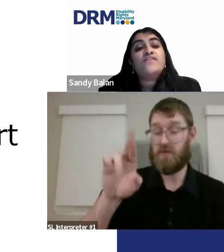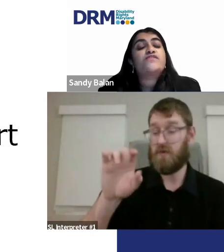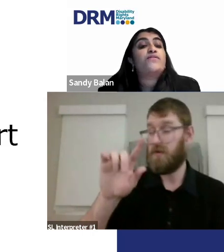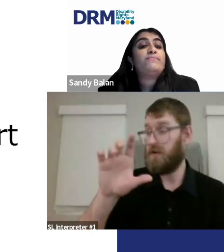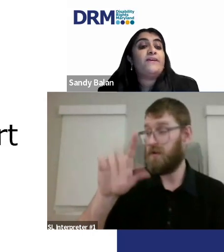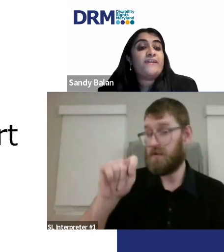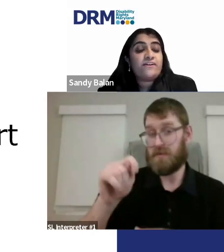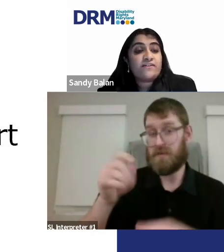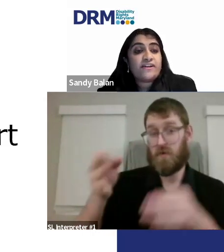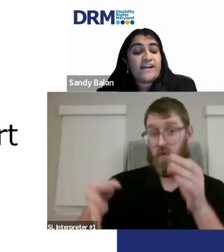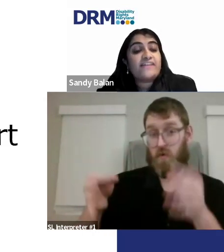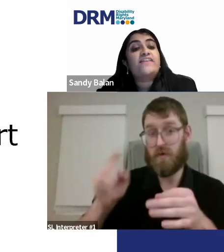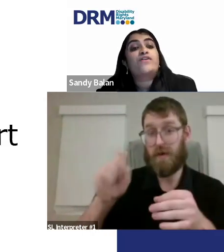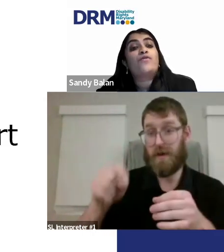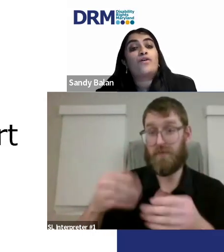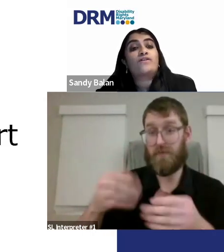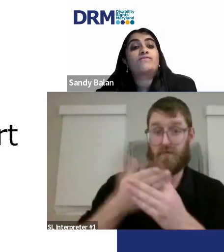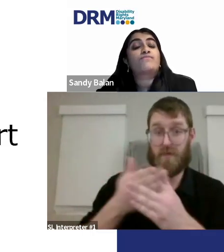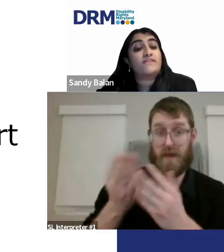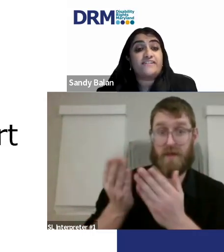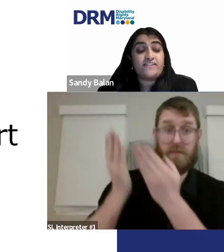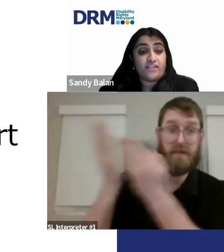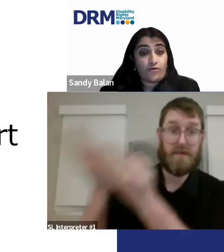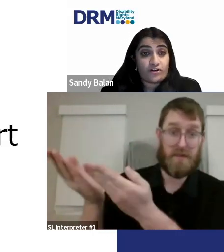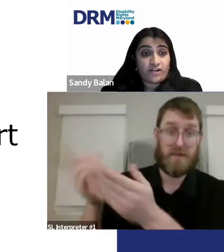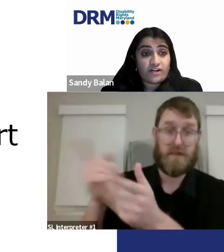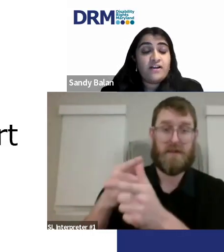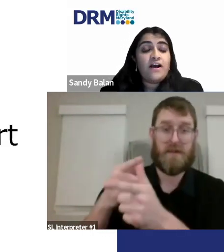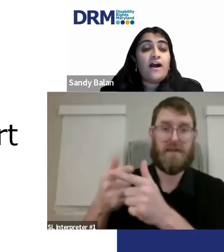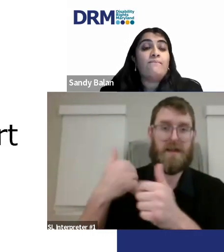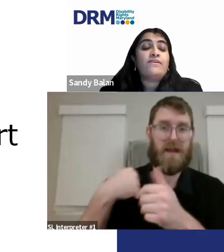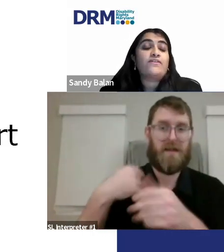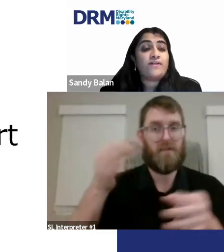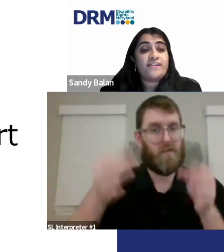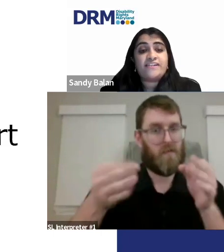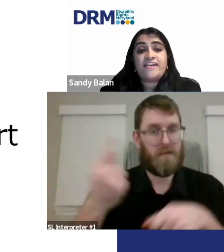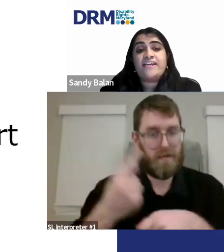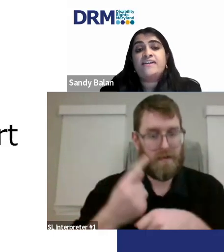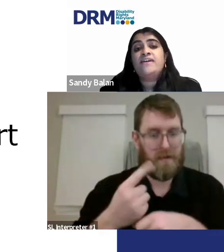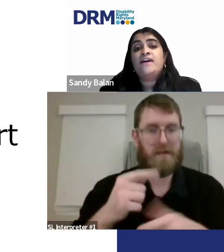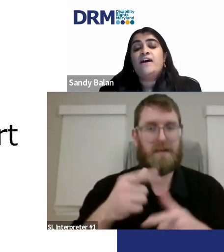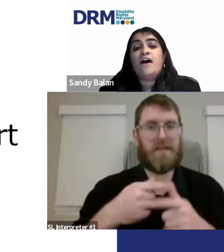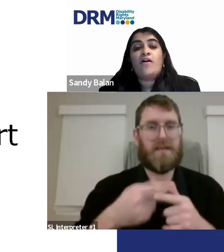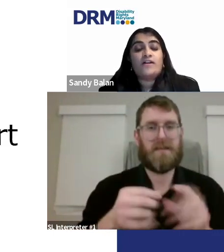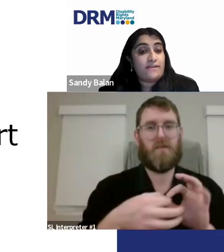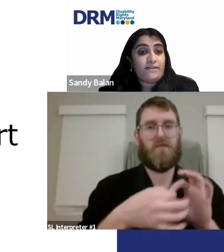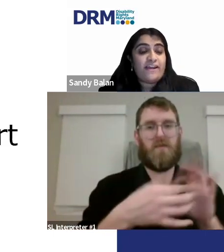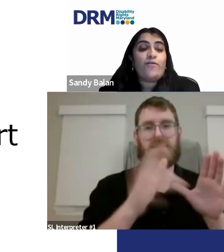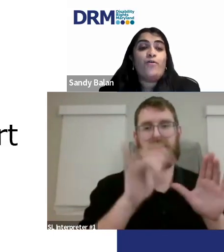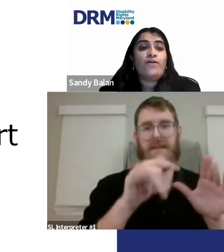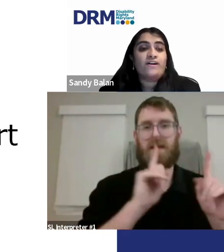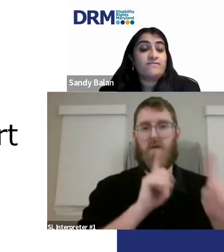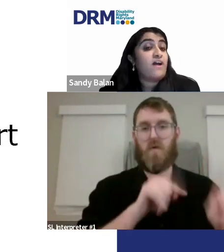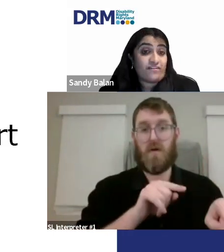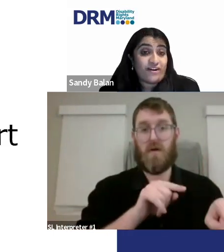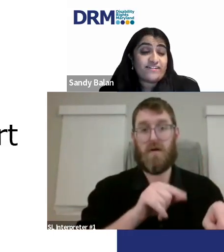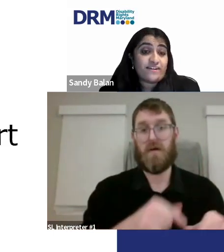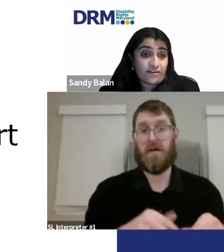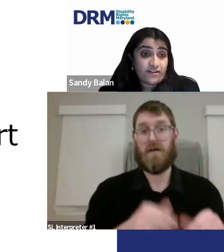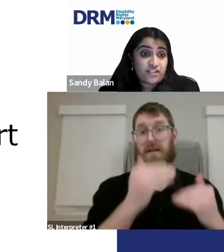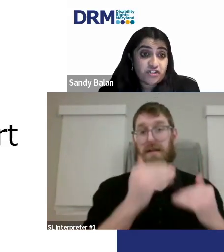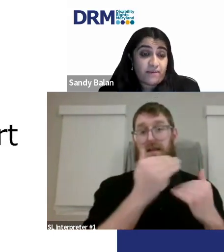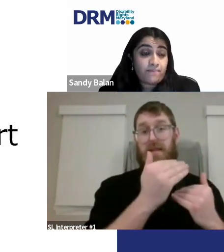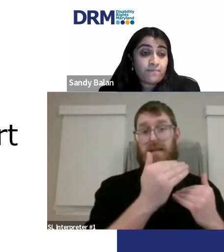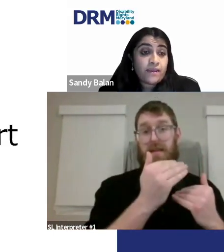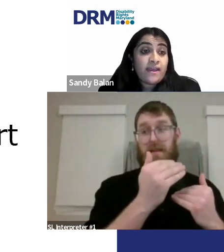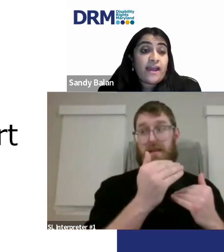petition, there's going to be a hearing, and then the court releases the order, either granting or limiting or not